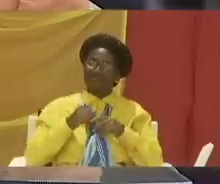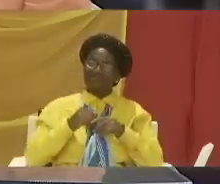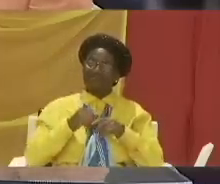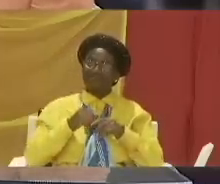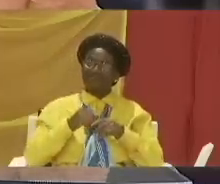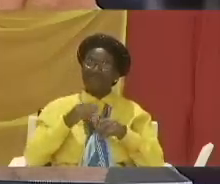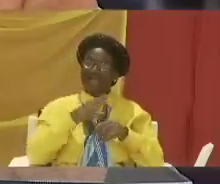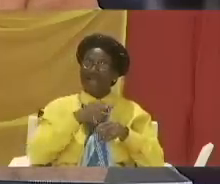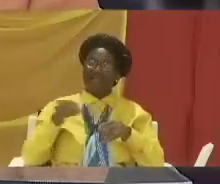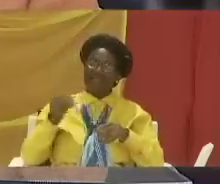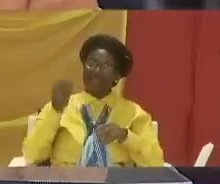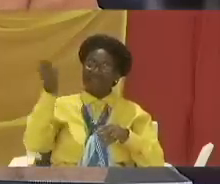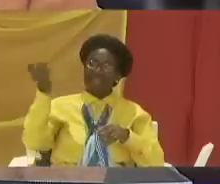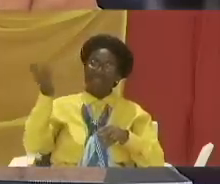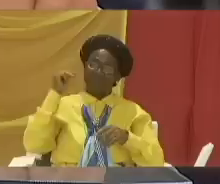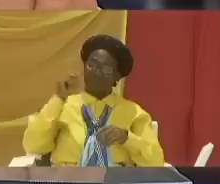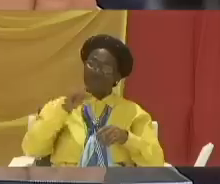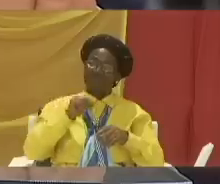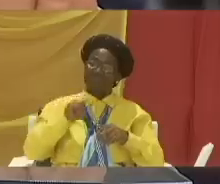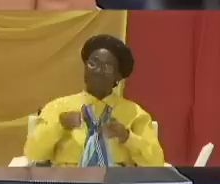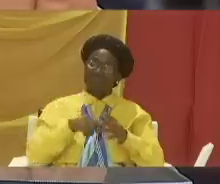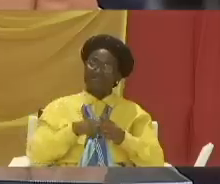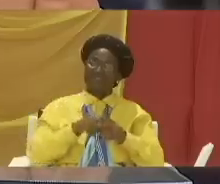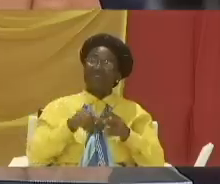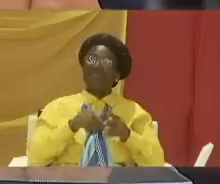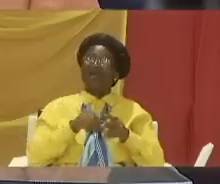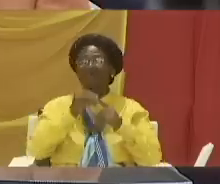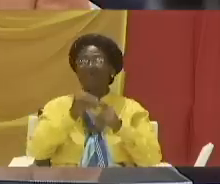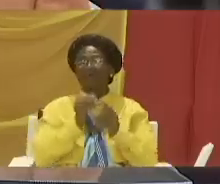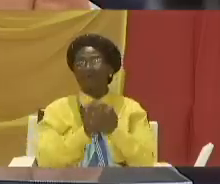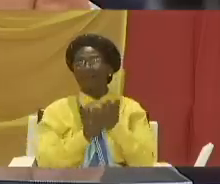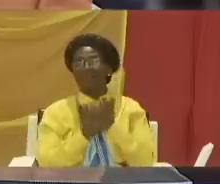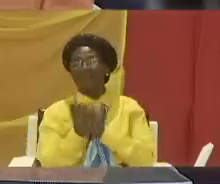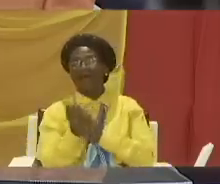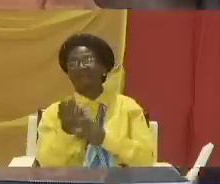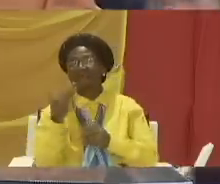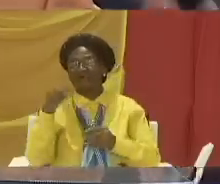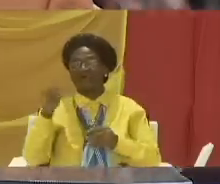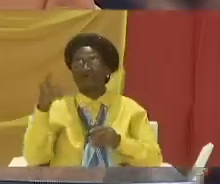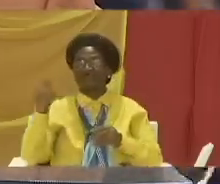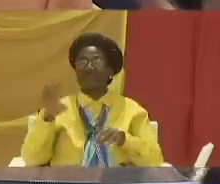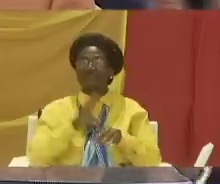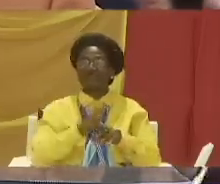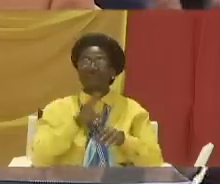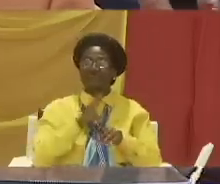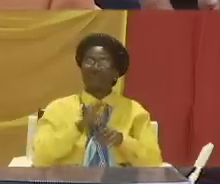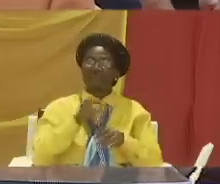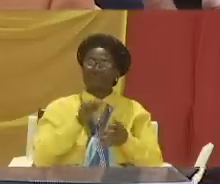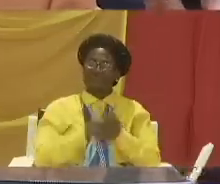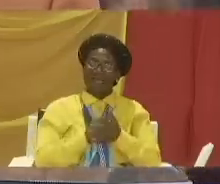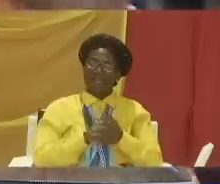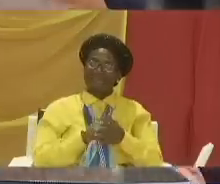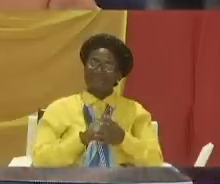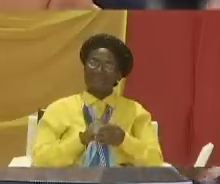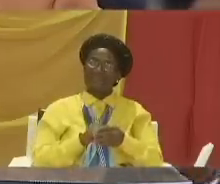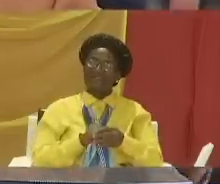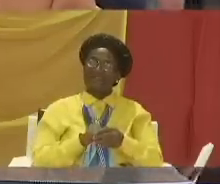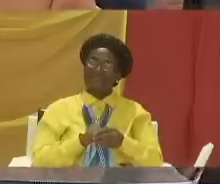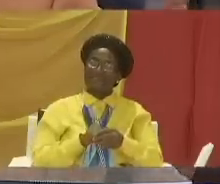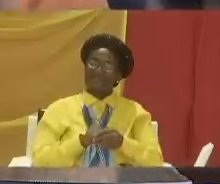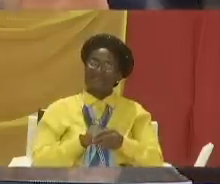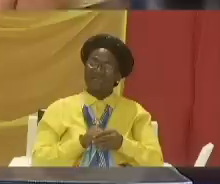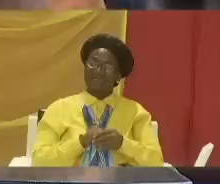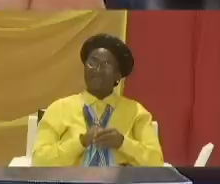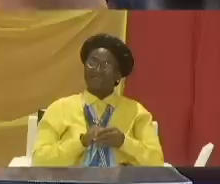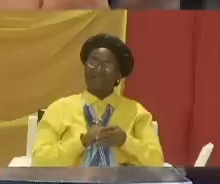And there was this particular branch of the church that addicted itself to looking after me.